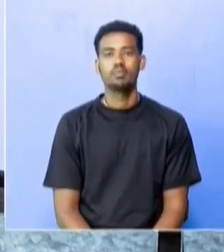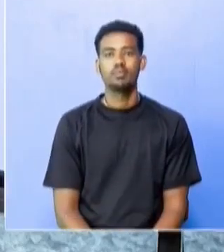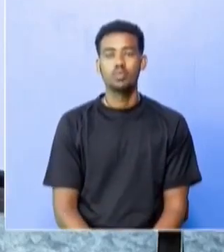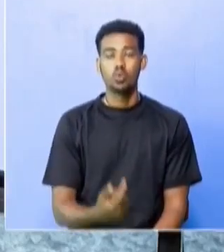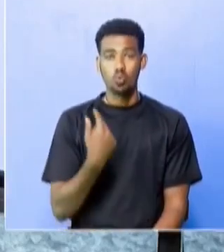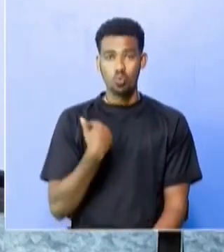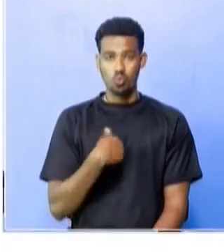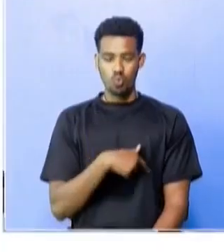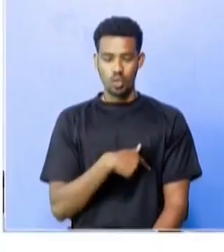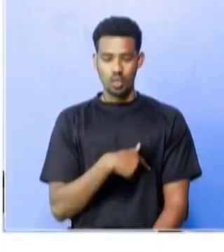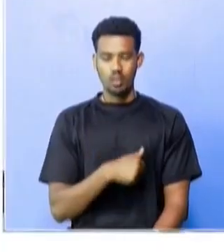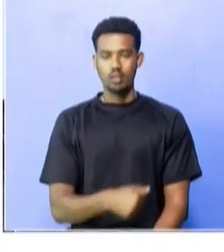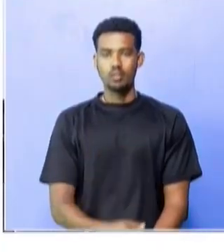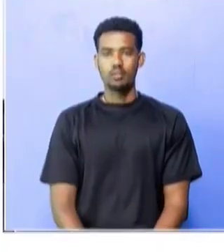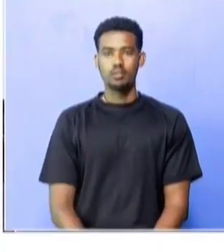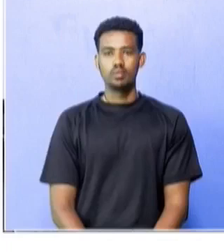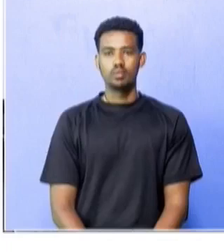we